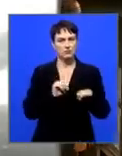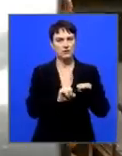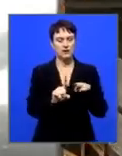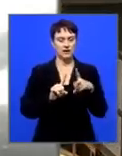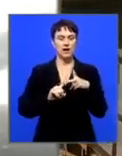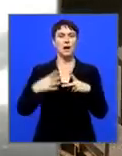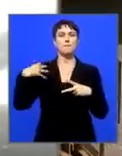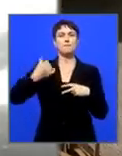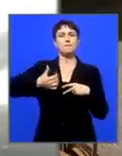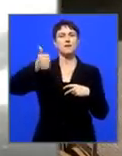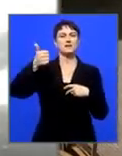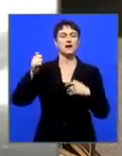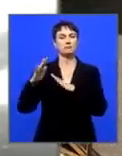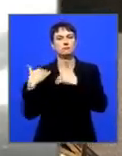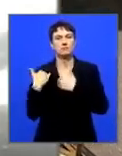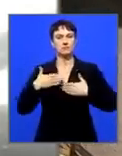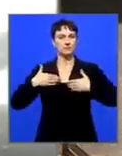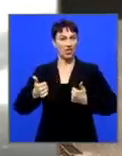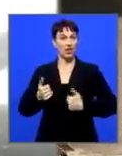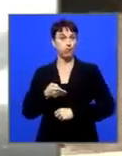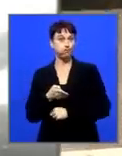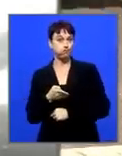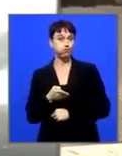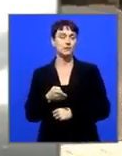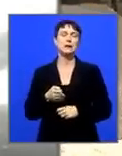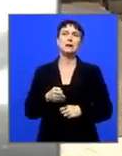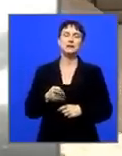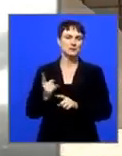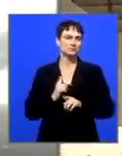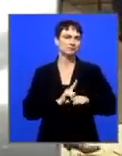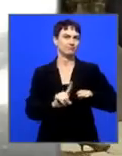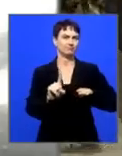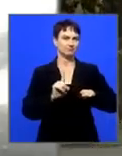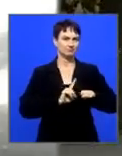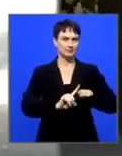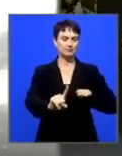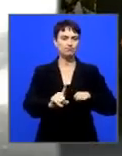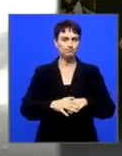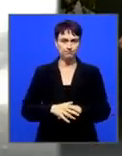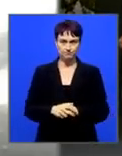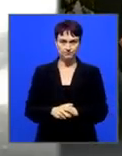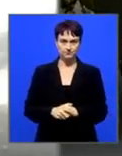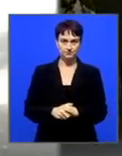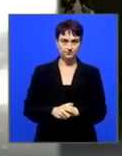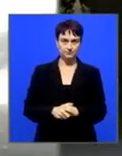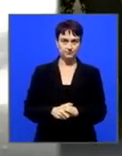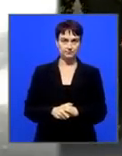Health Minister on our screen there at the moment, also coming in to file through there.